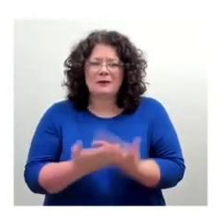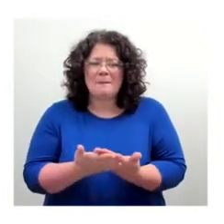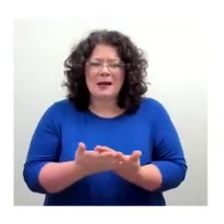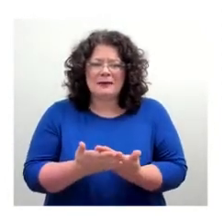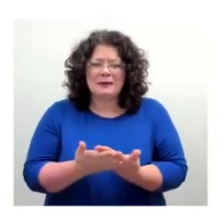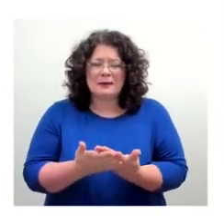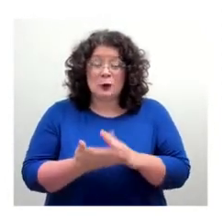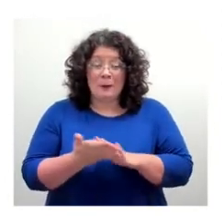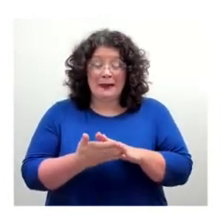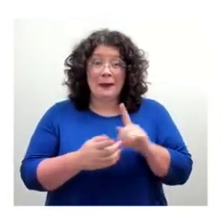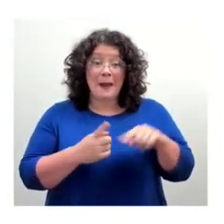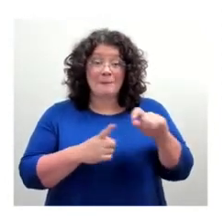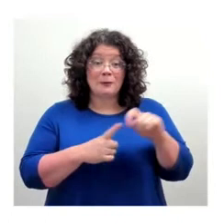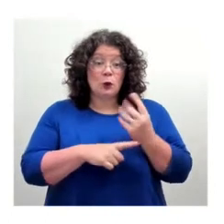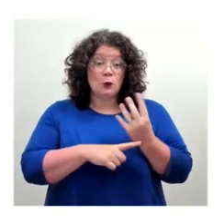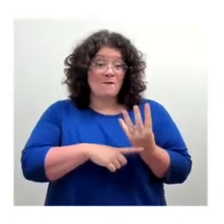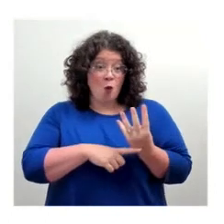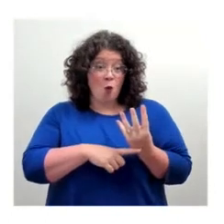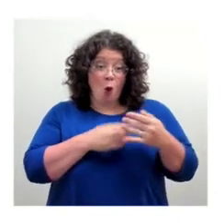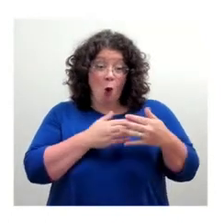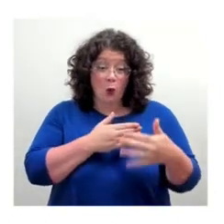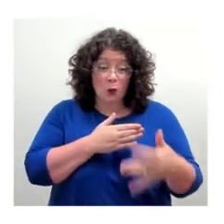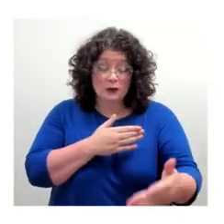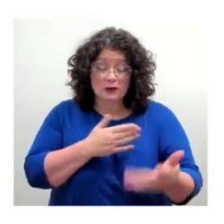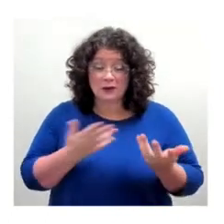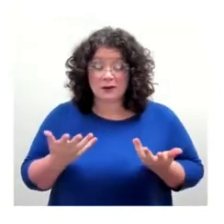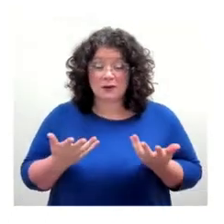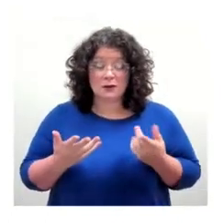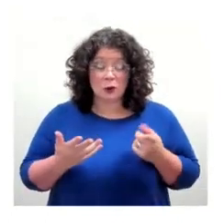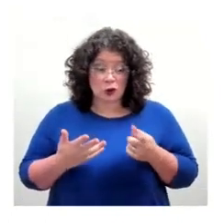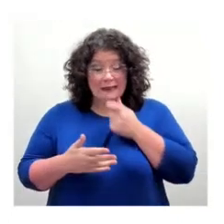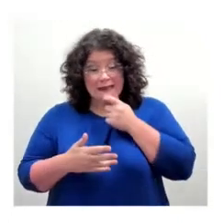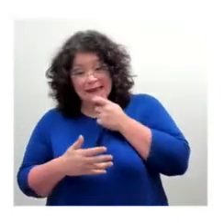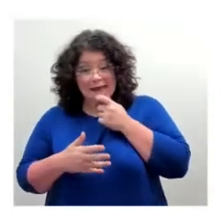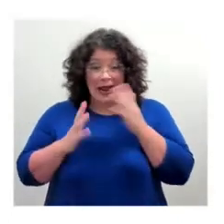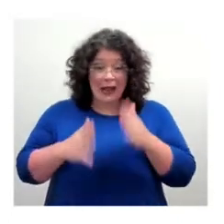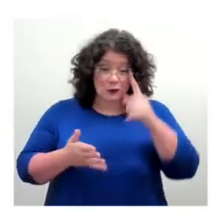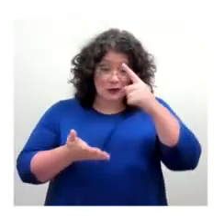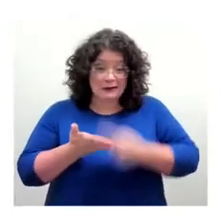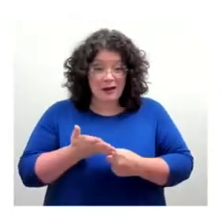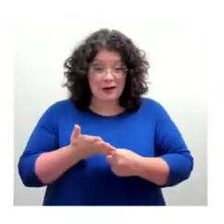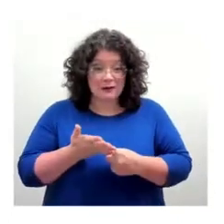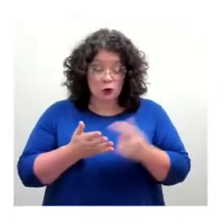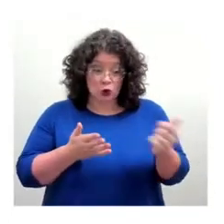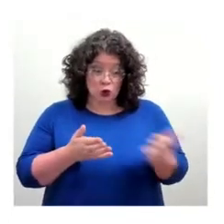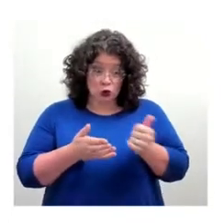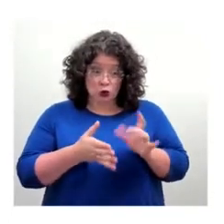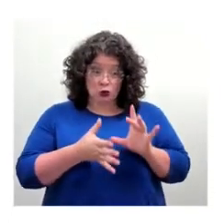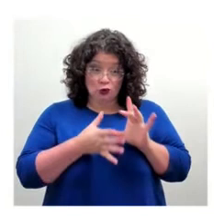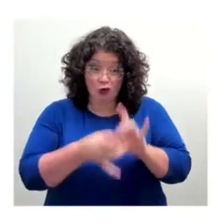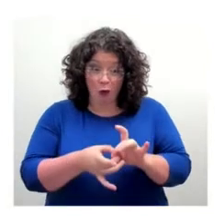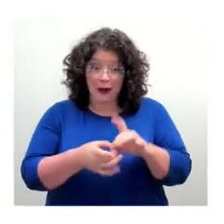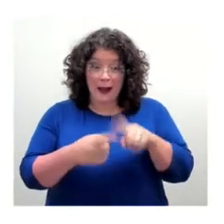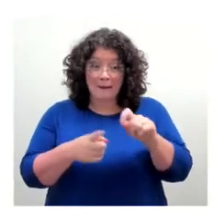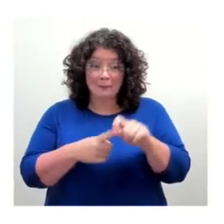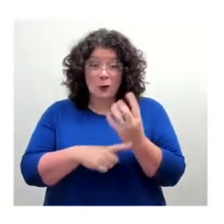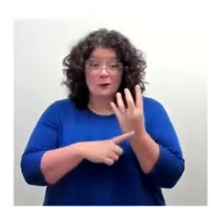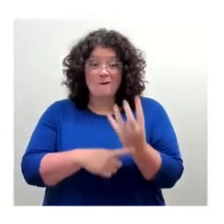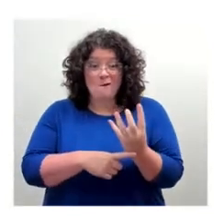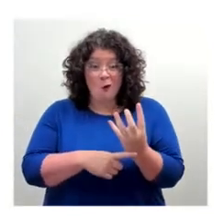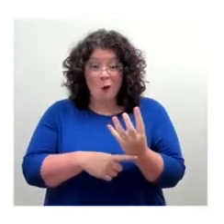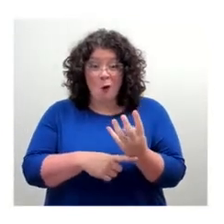become available anywhere else, is it? And that's the problem. So there are lots of issues there. And I understand there are lots of challenges. And I understand that it was Channel